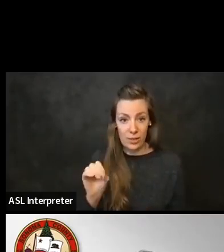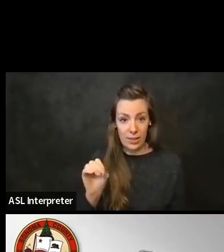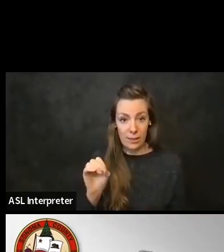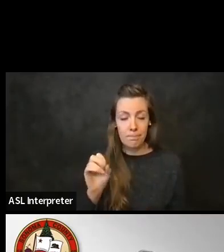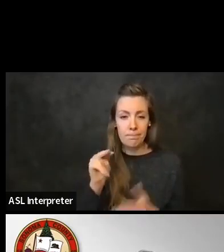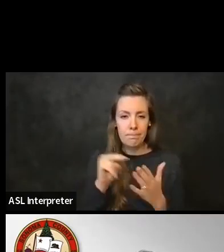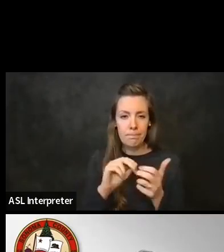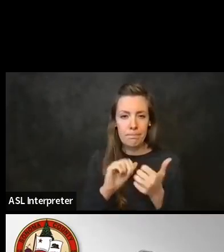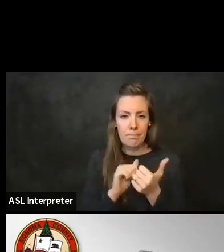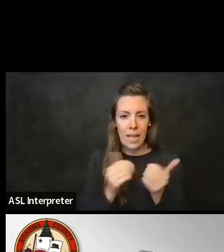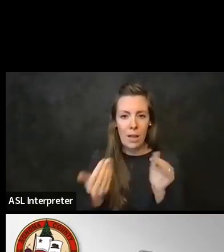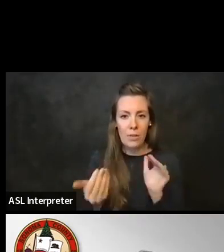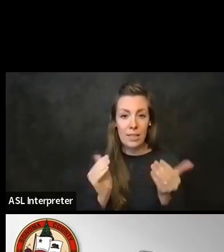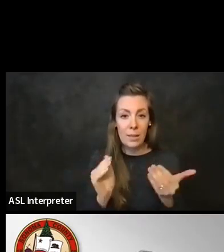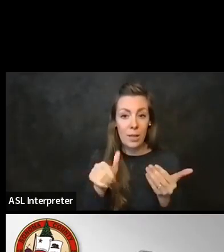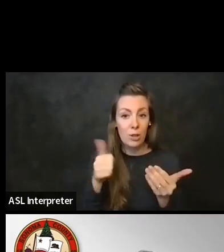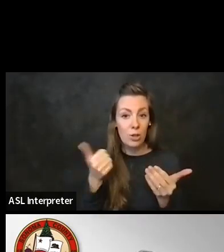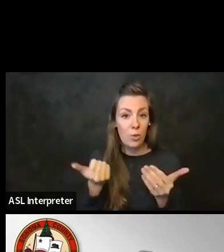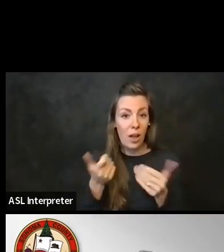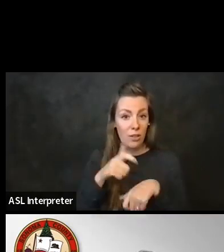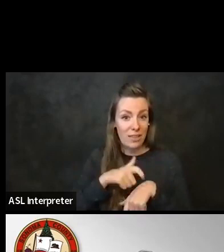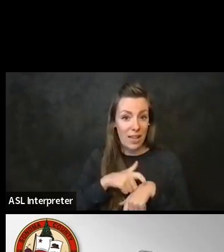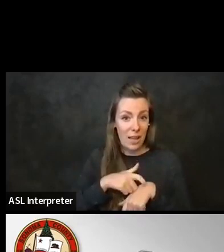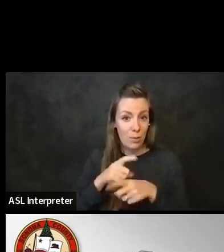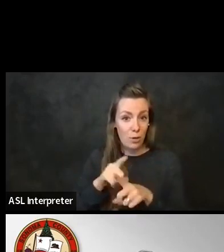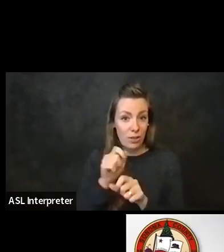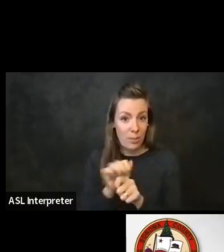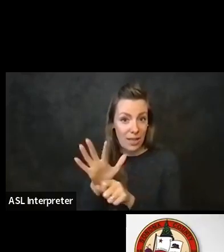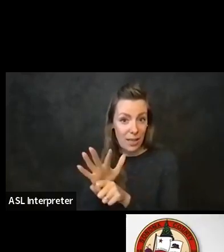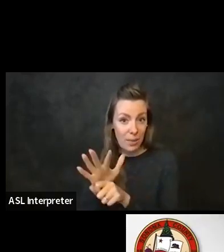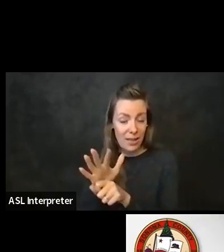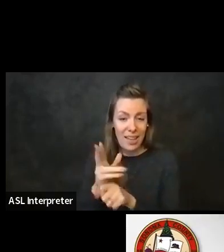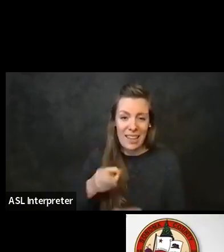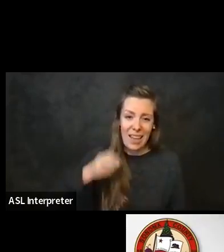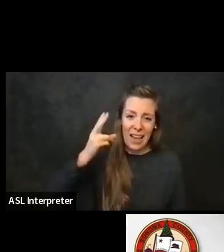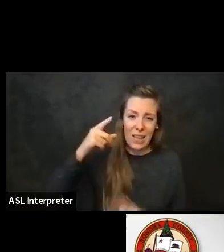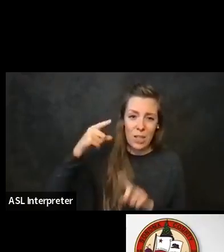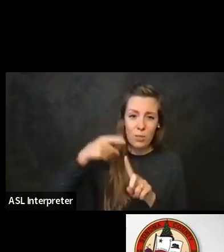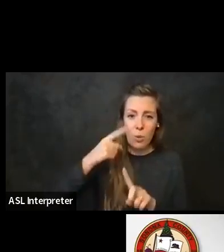that compares to other phases of the pandemic. At the height of the Delta surge,